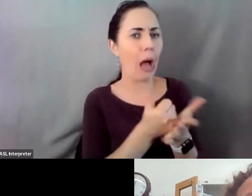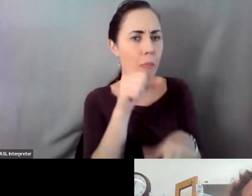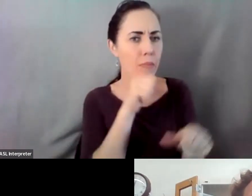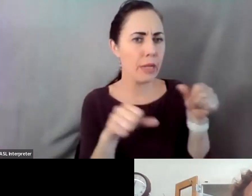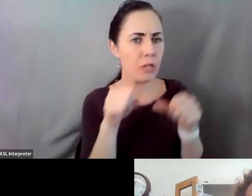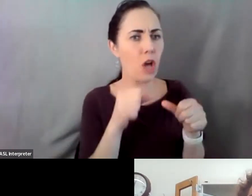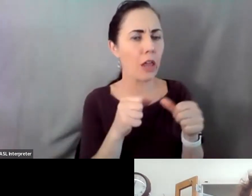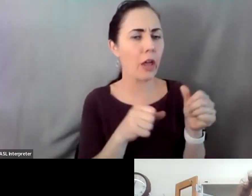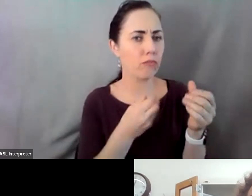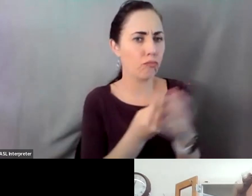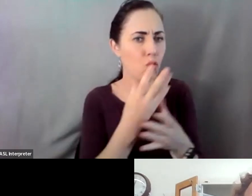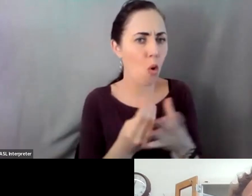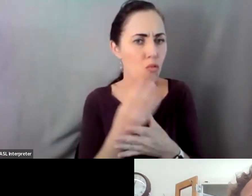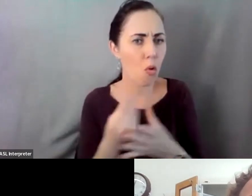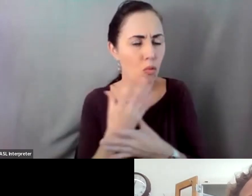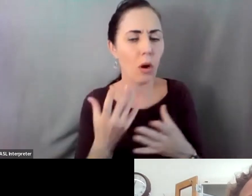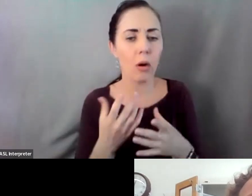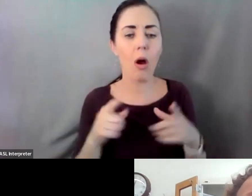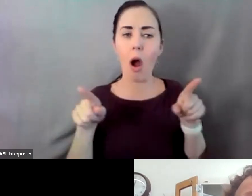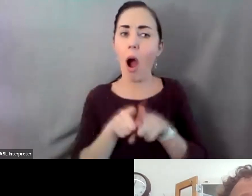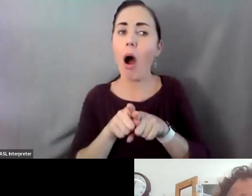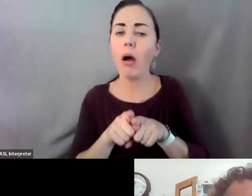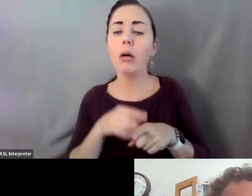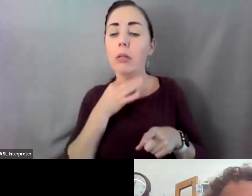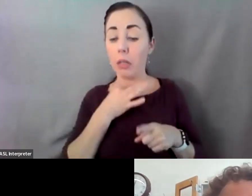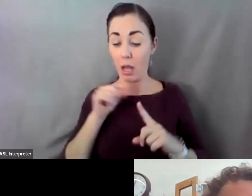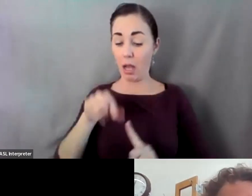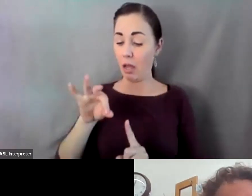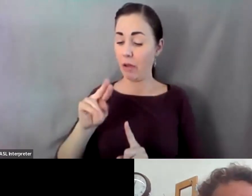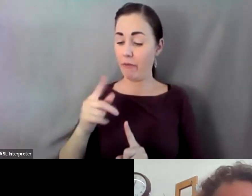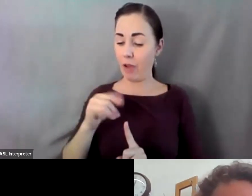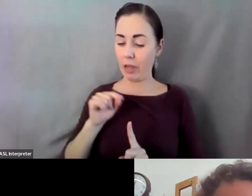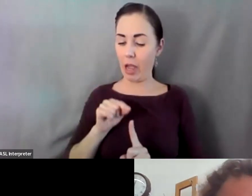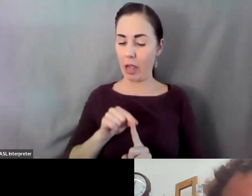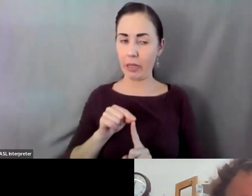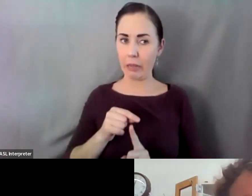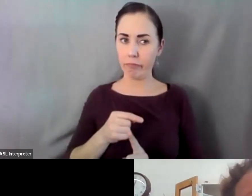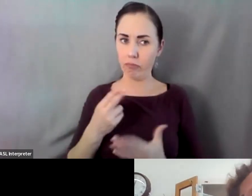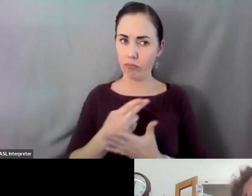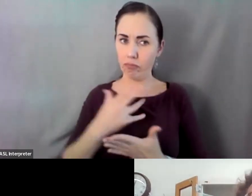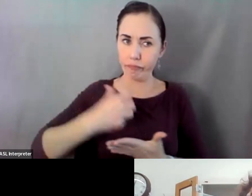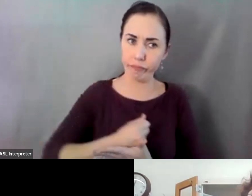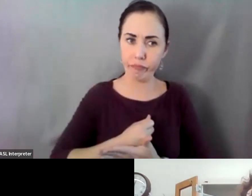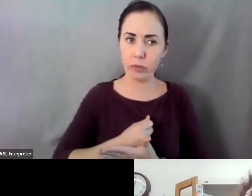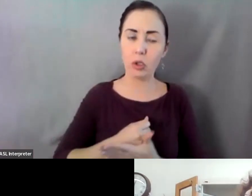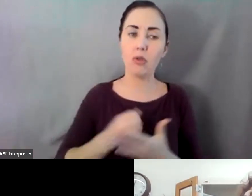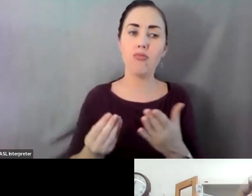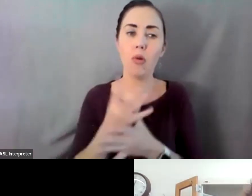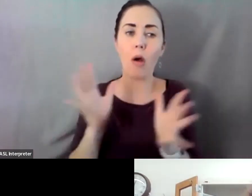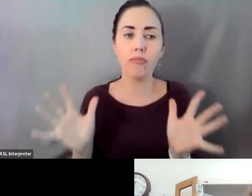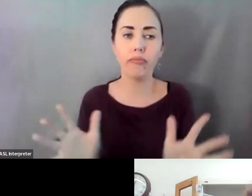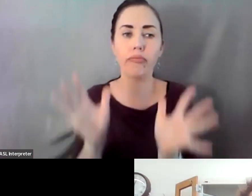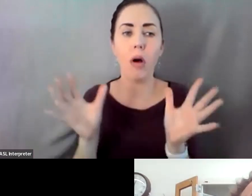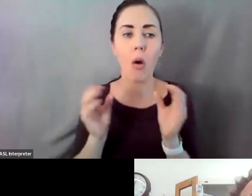I also want to know how we can work with fungi to grow more native orchids. And that's one of the things I really enjoy working on.